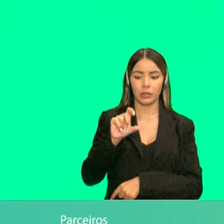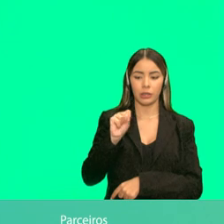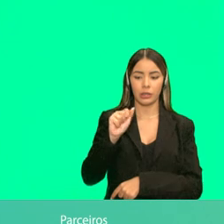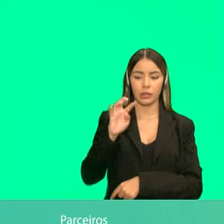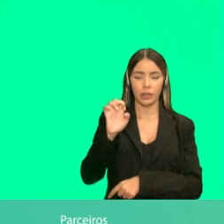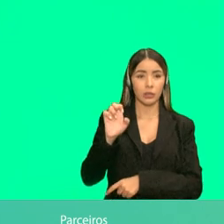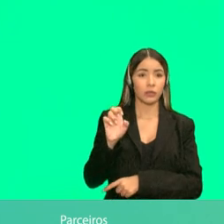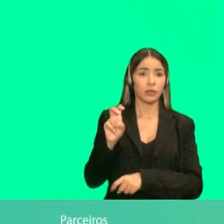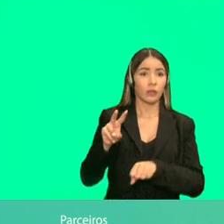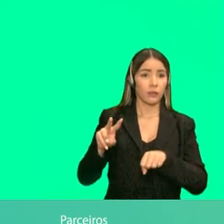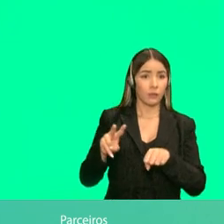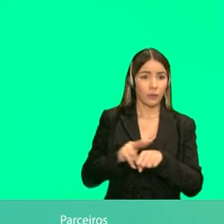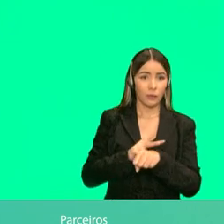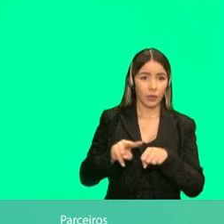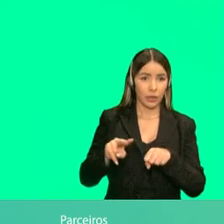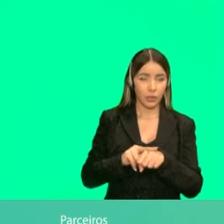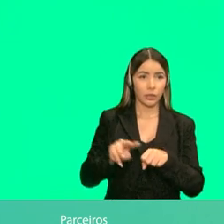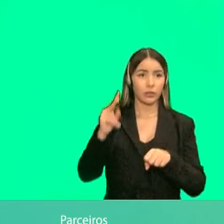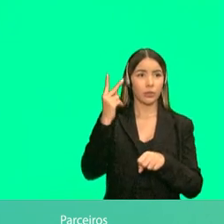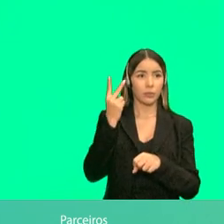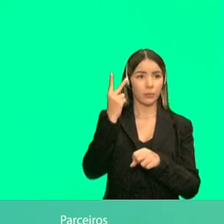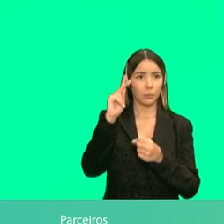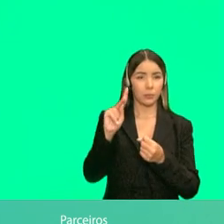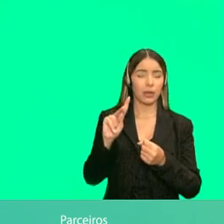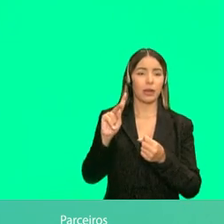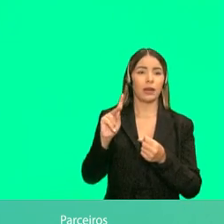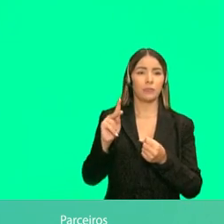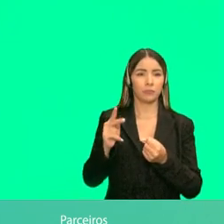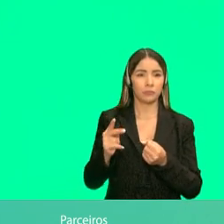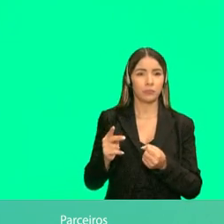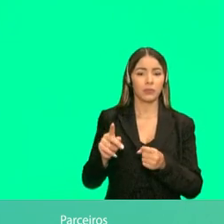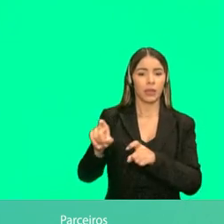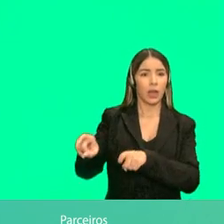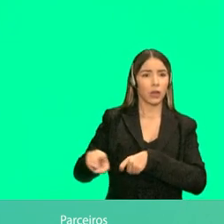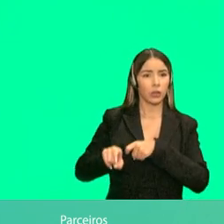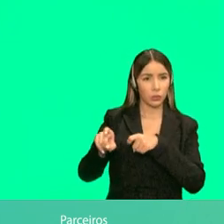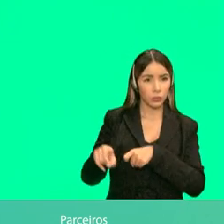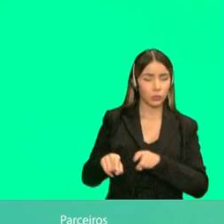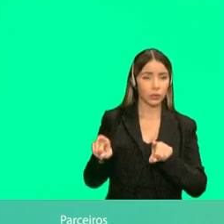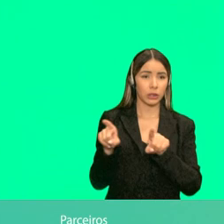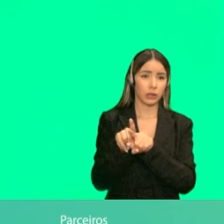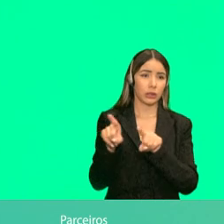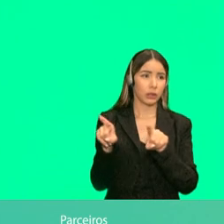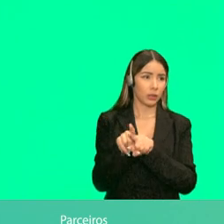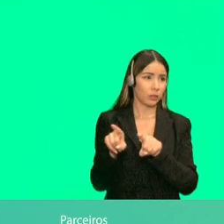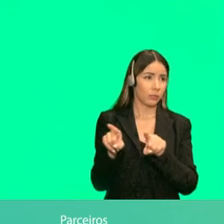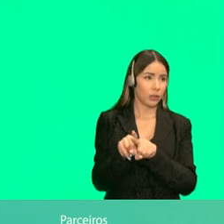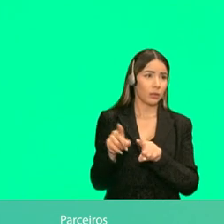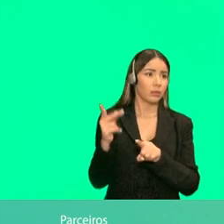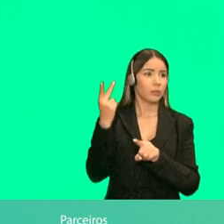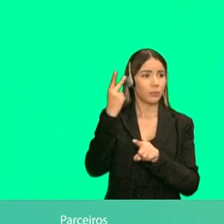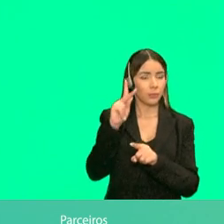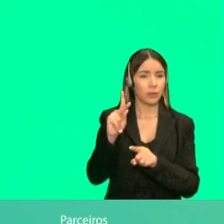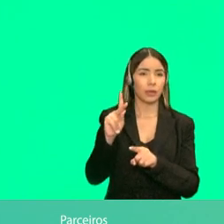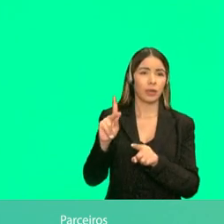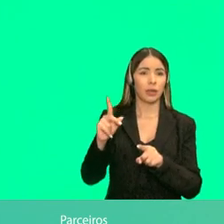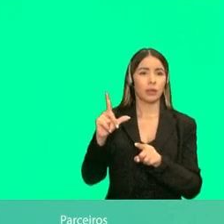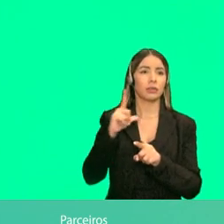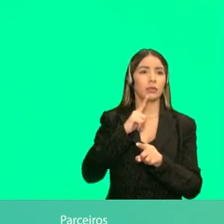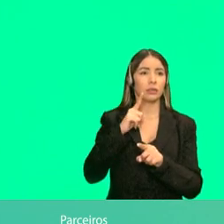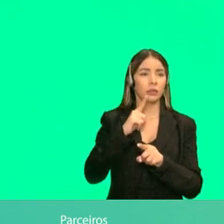either in the industrial part, either the agriculture part, but also to meet 40 to 50% reduction in terms